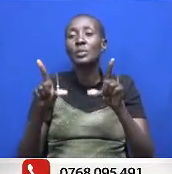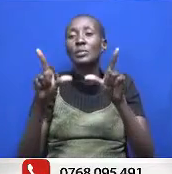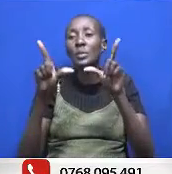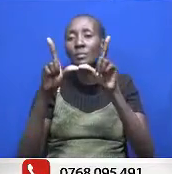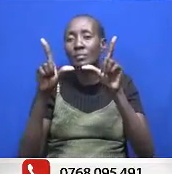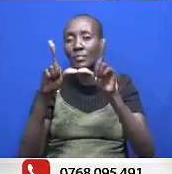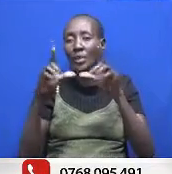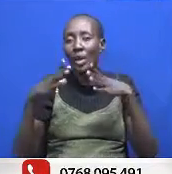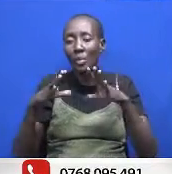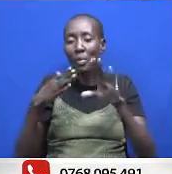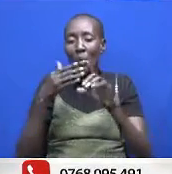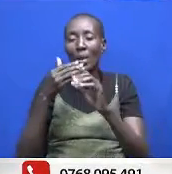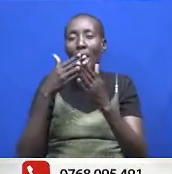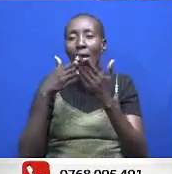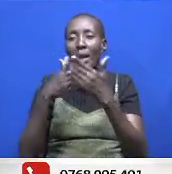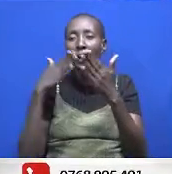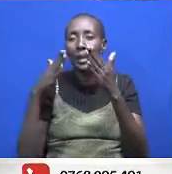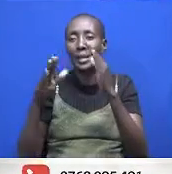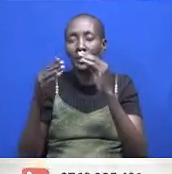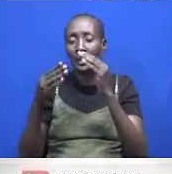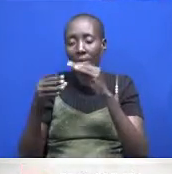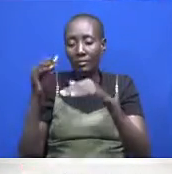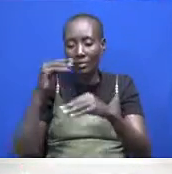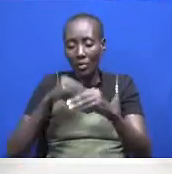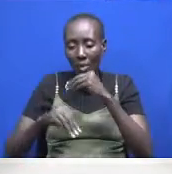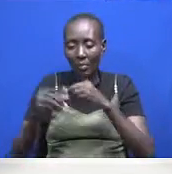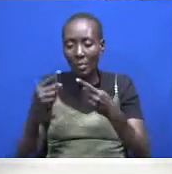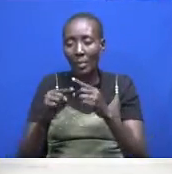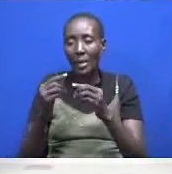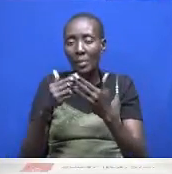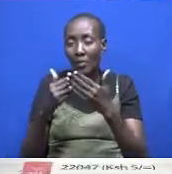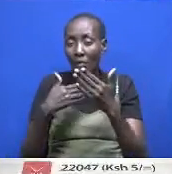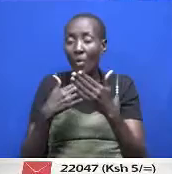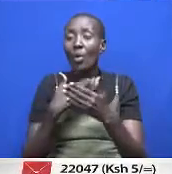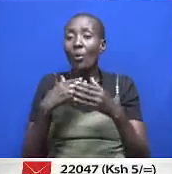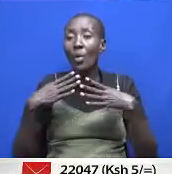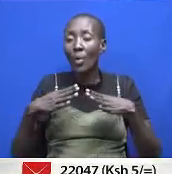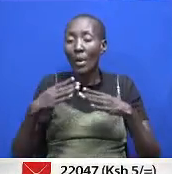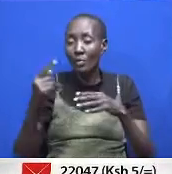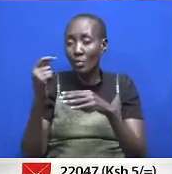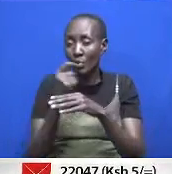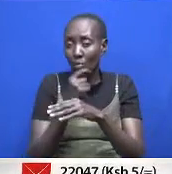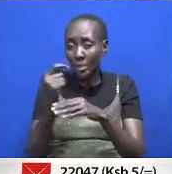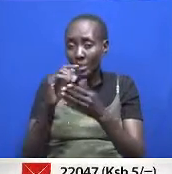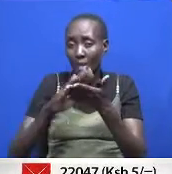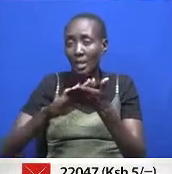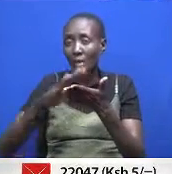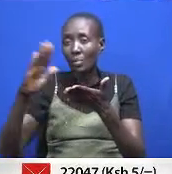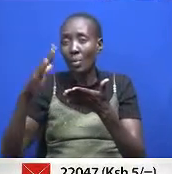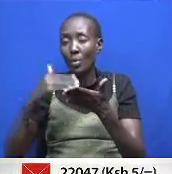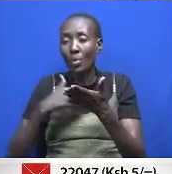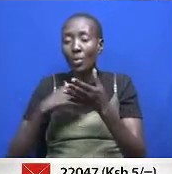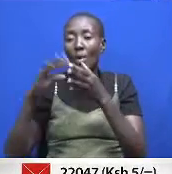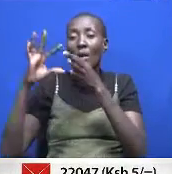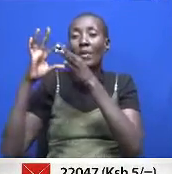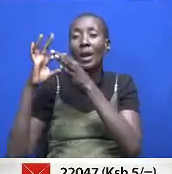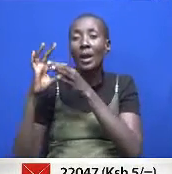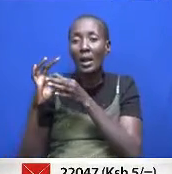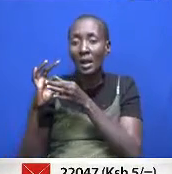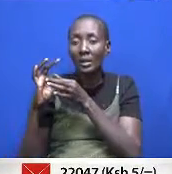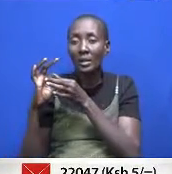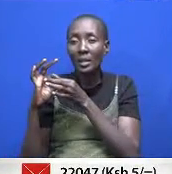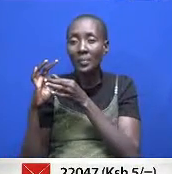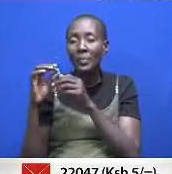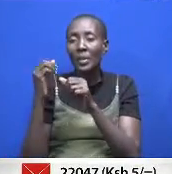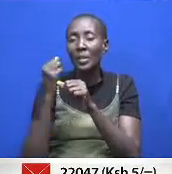we have said before we do that, we want people to be trained more, to have a culture that we are not doing it